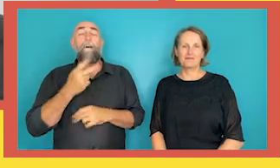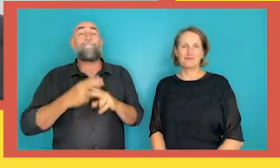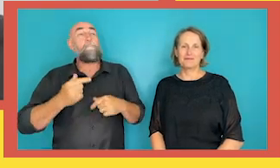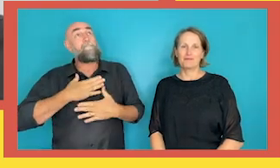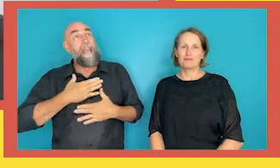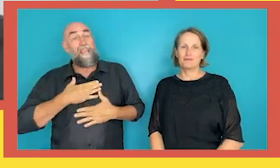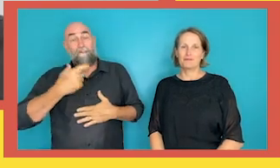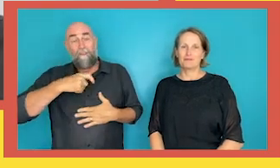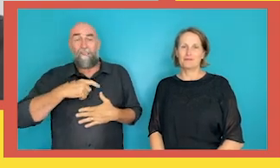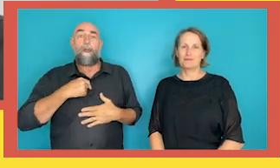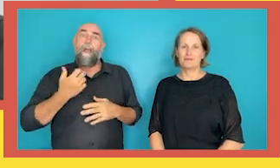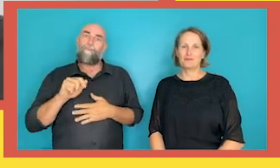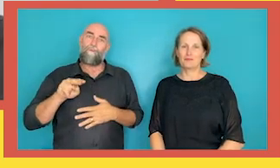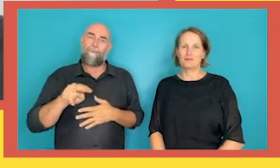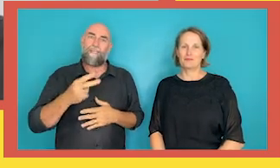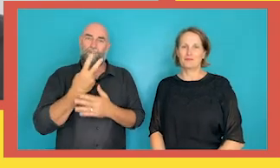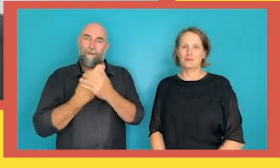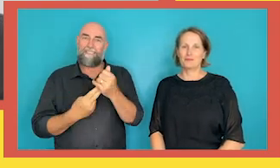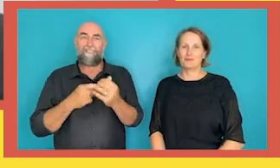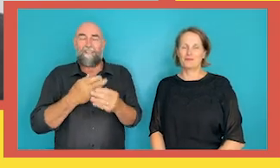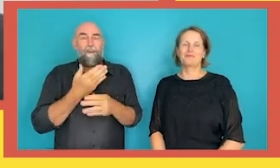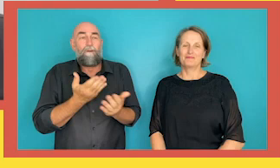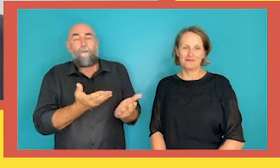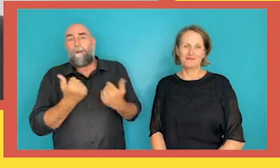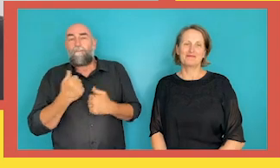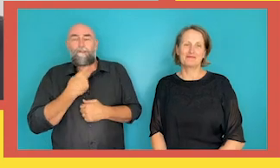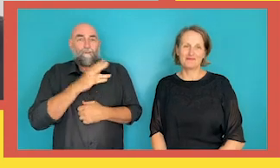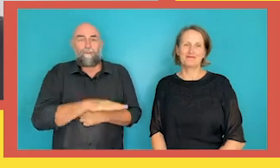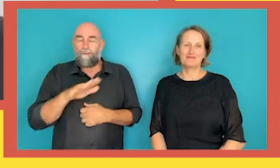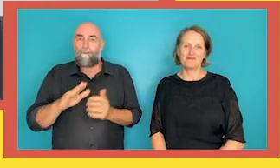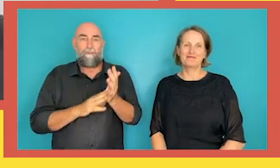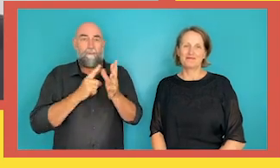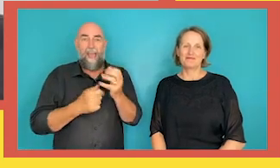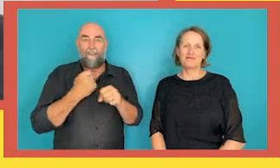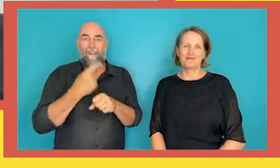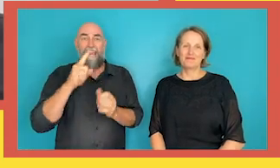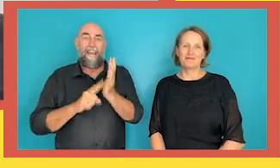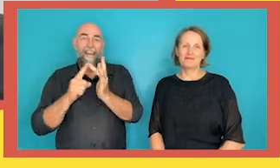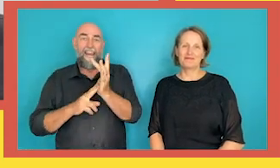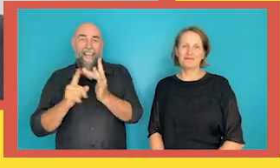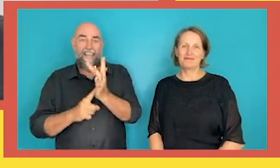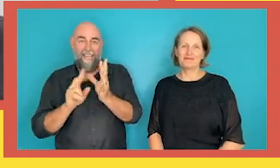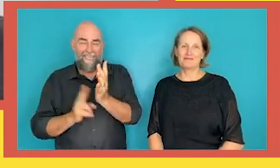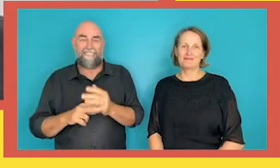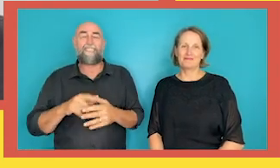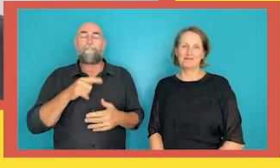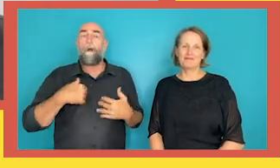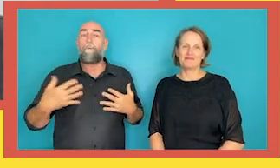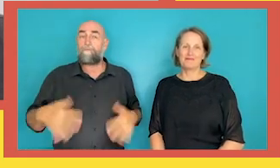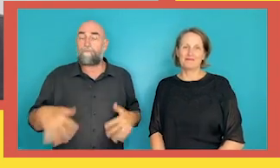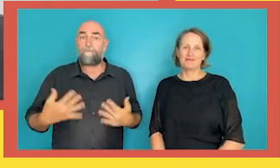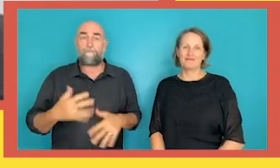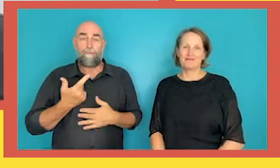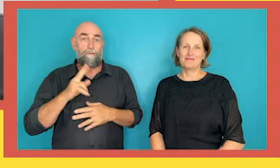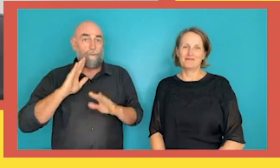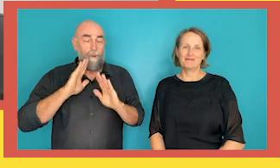our new twins, the Margaret and Lillian. It was amazing, beautiful, happy, chaotic. Not